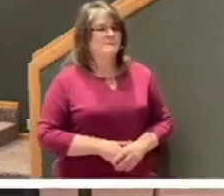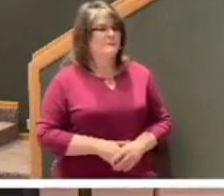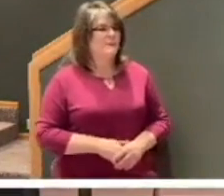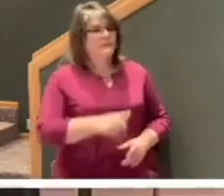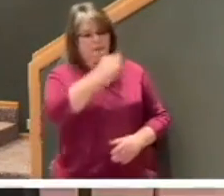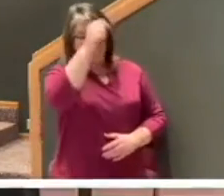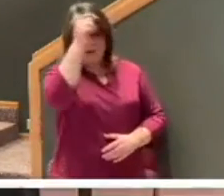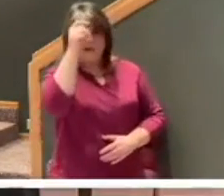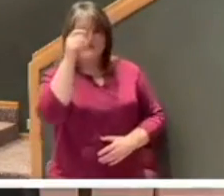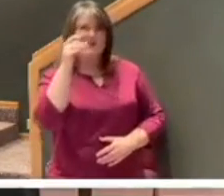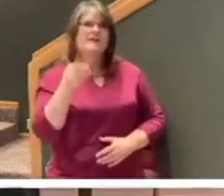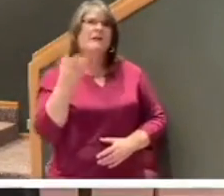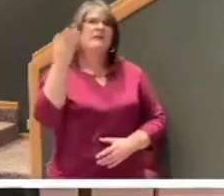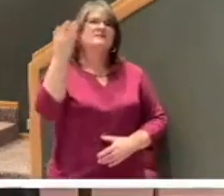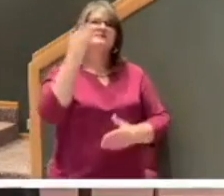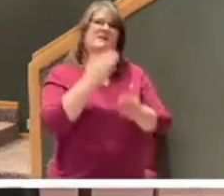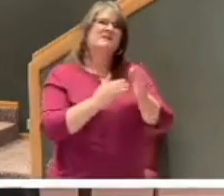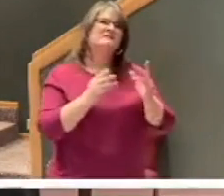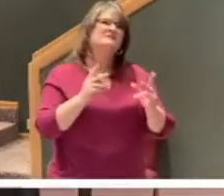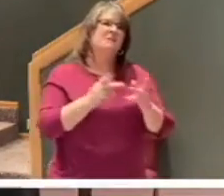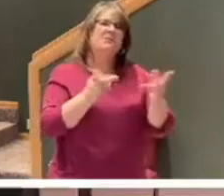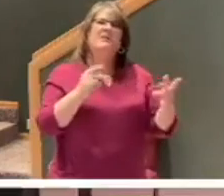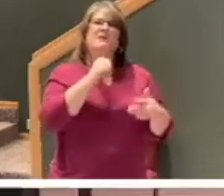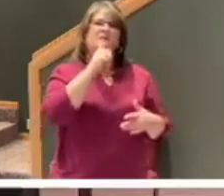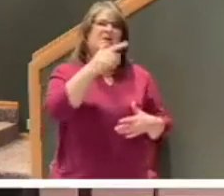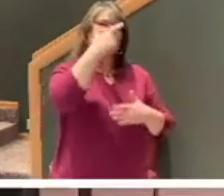God's out there somewhere, but he doesn't really care.